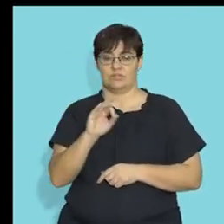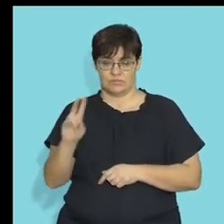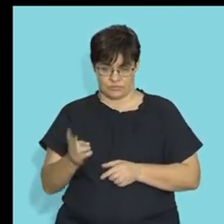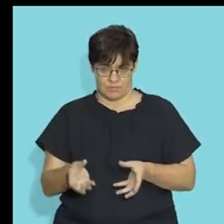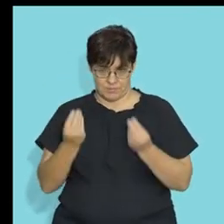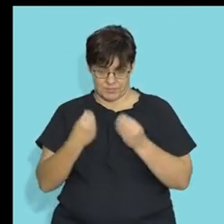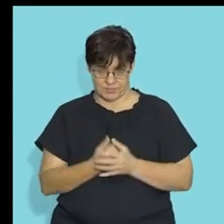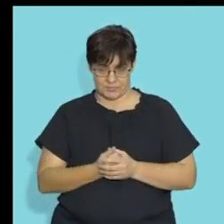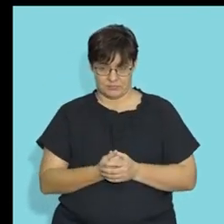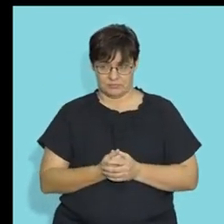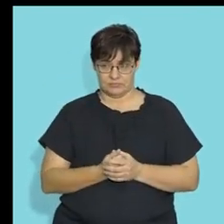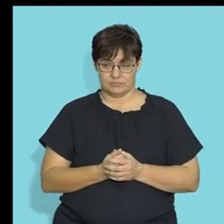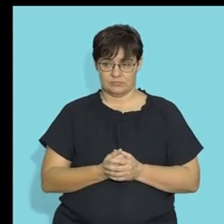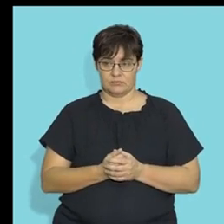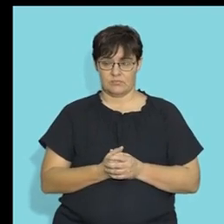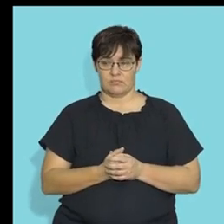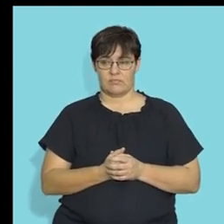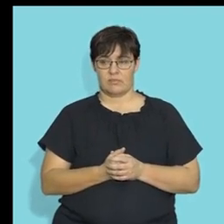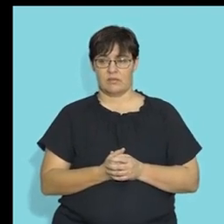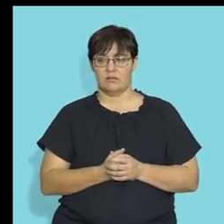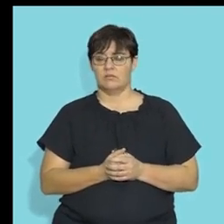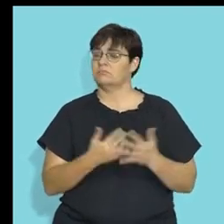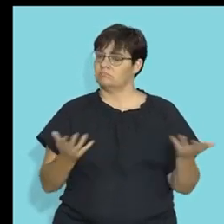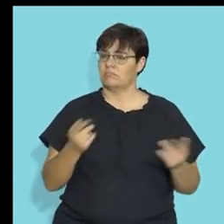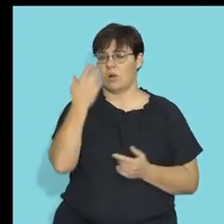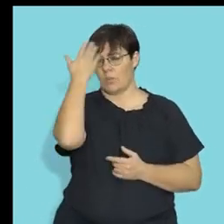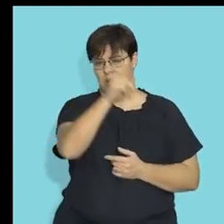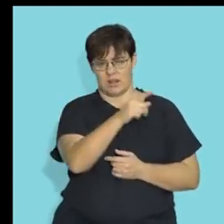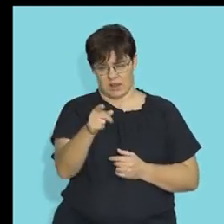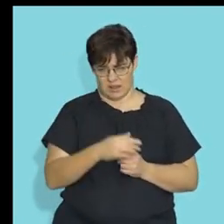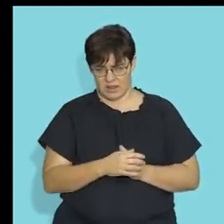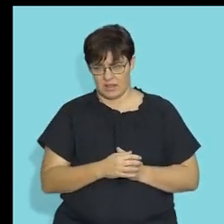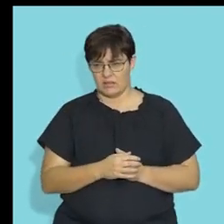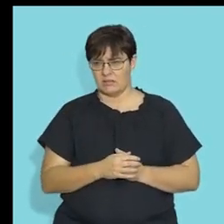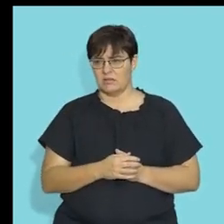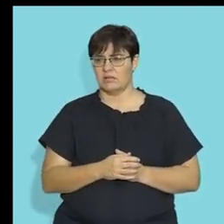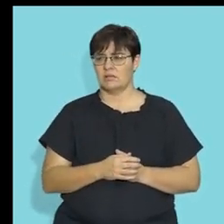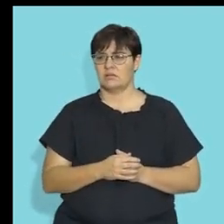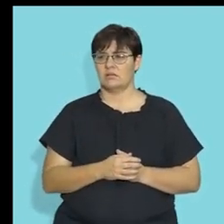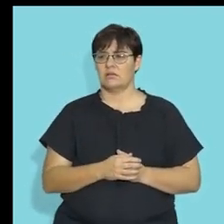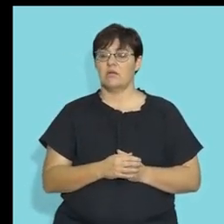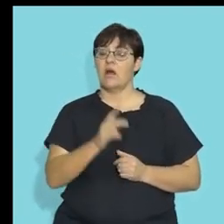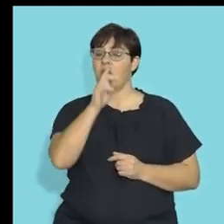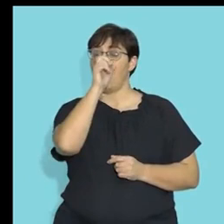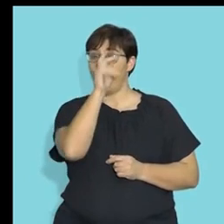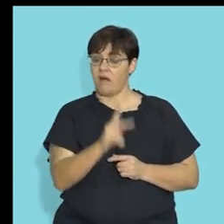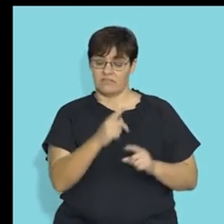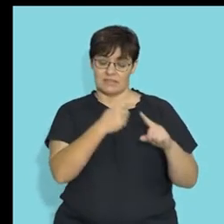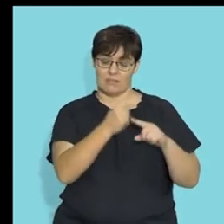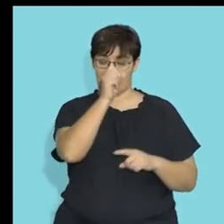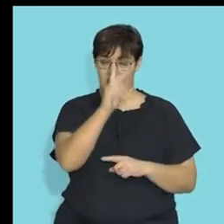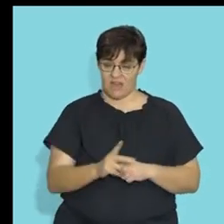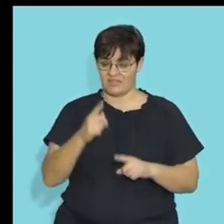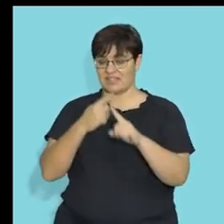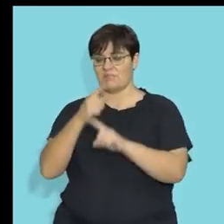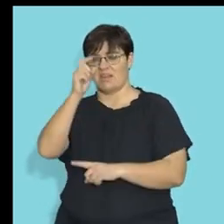was multiplied by to get 5 over 32. Hopefully, everyone will agree with me that I multiplied by